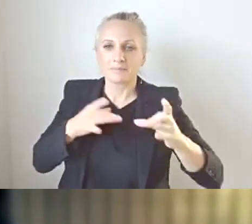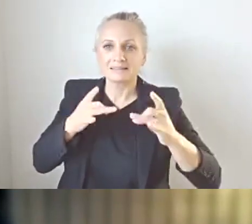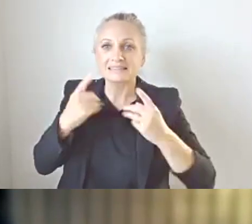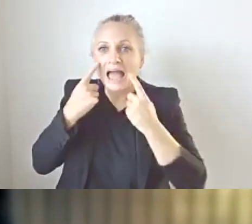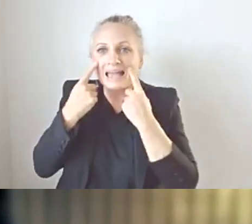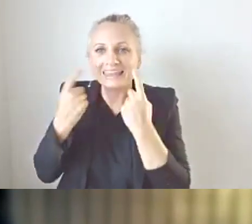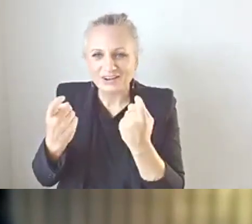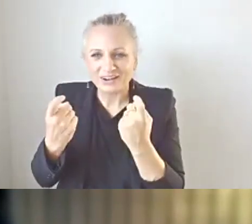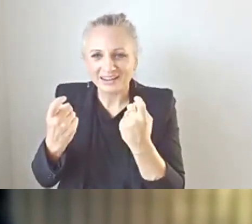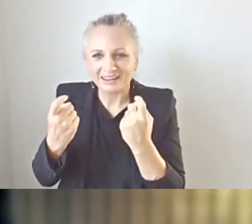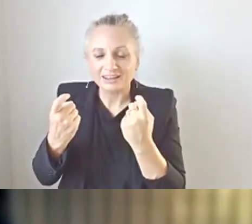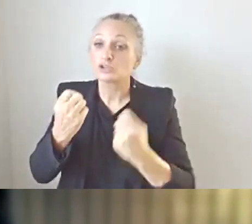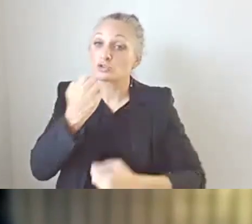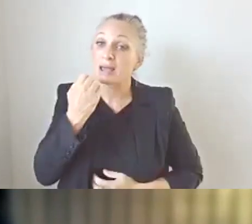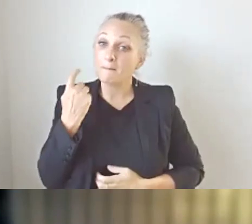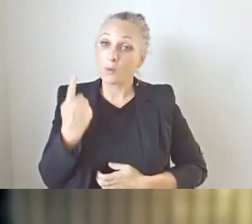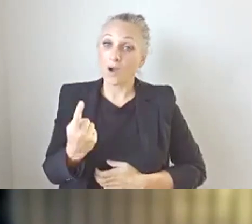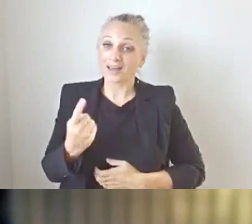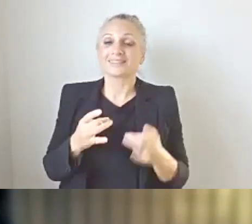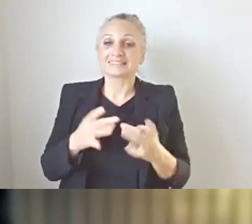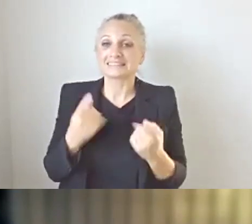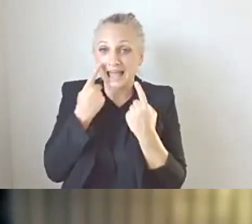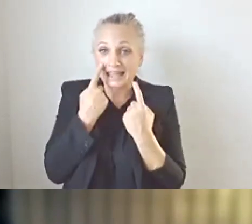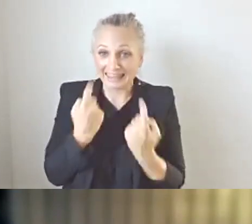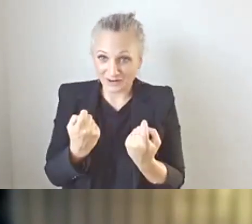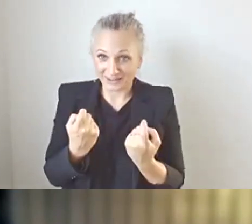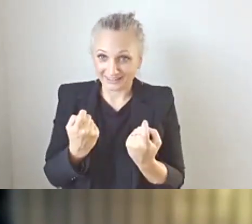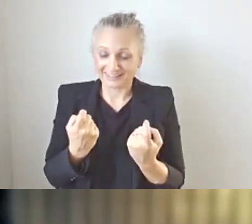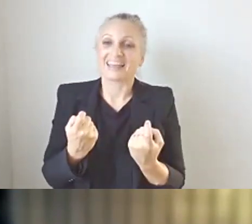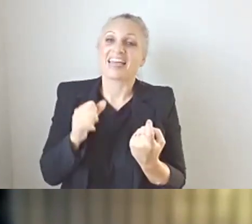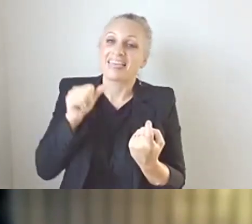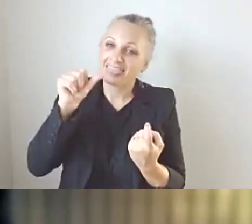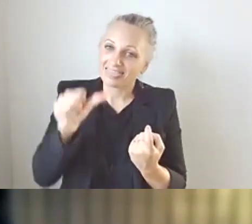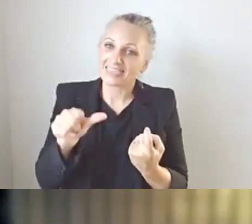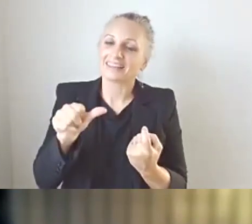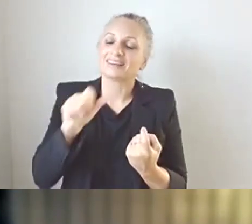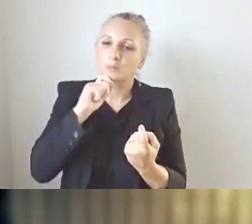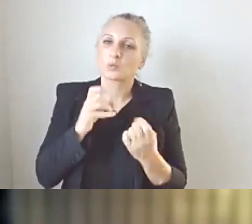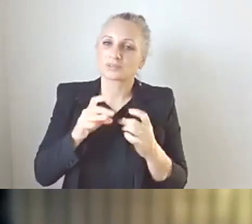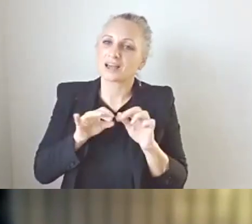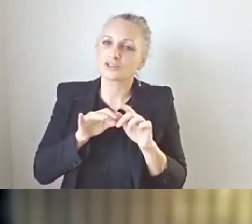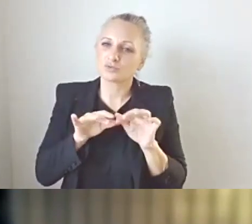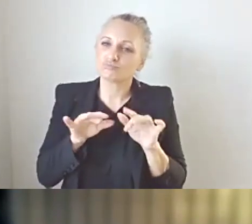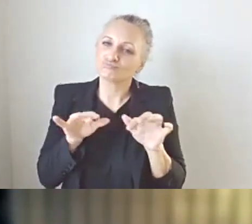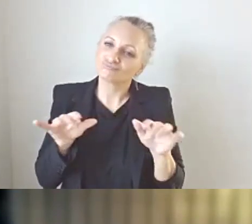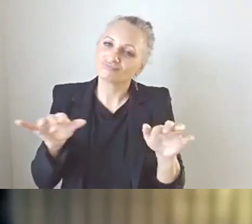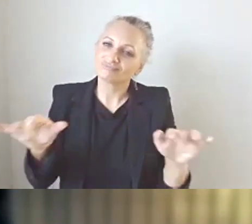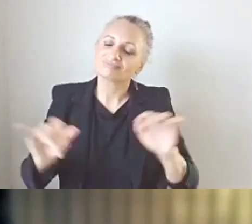usually builds and they spread it out to other people in their spheres.